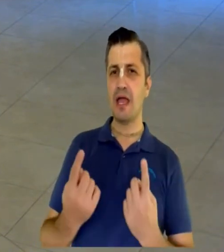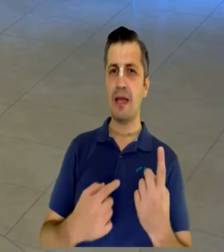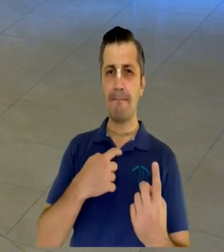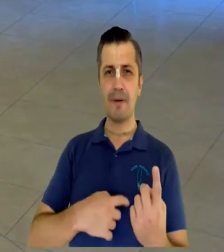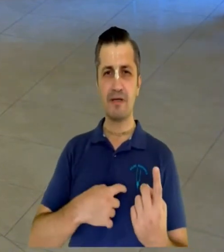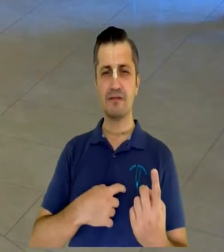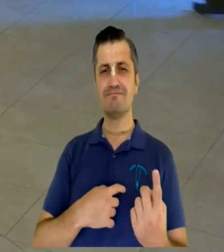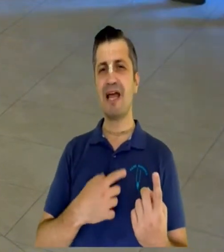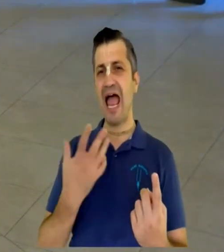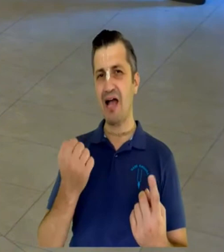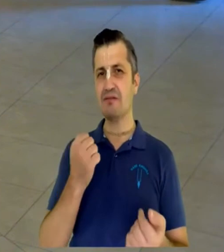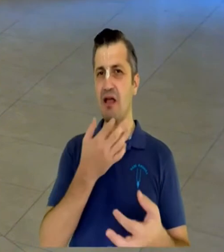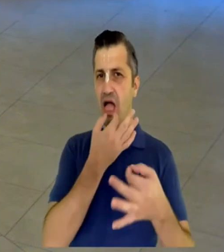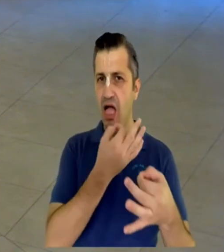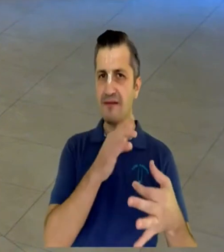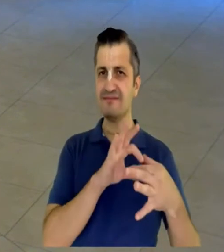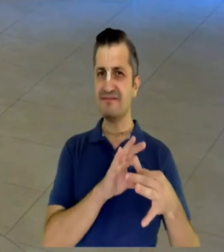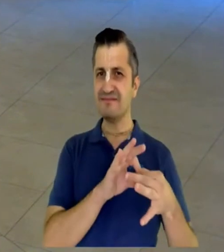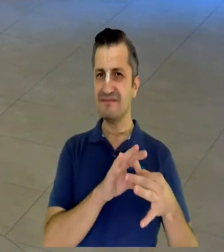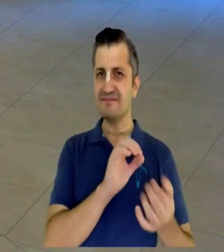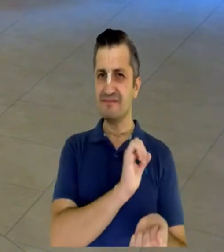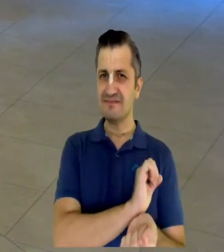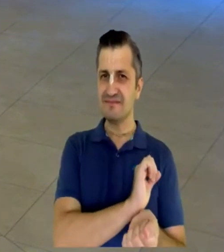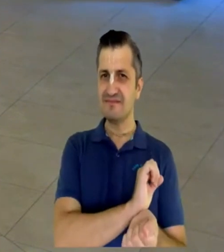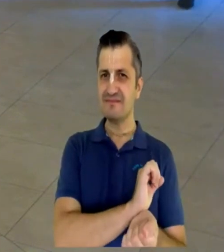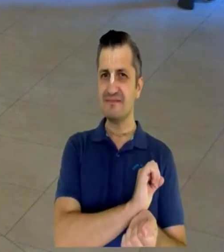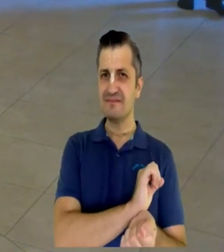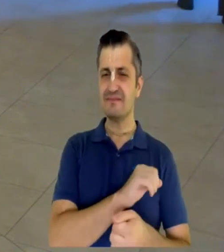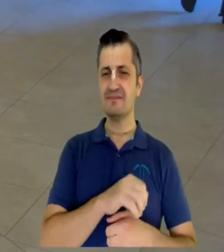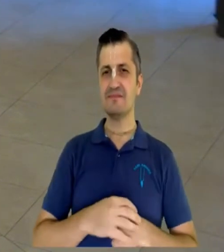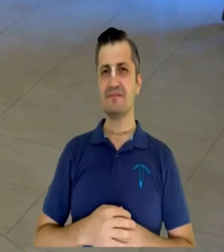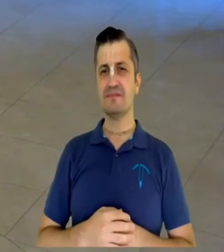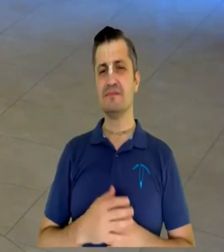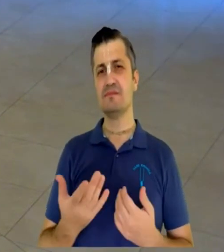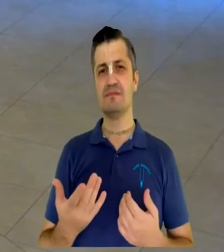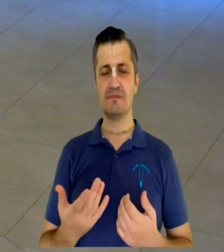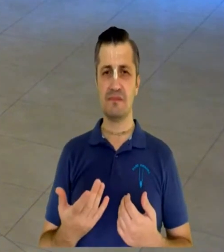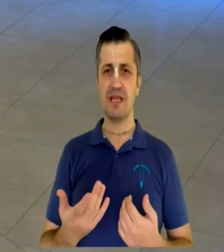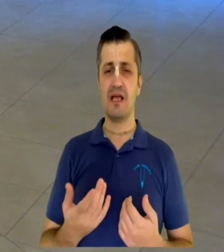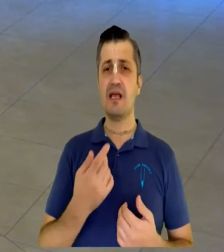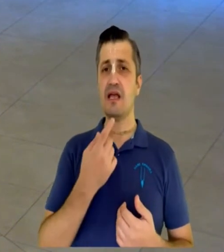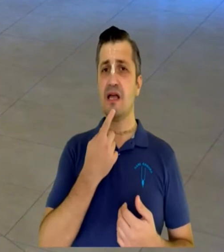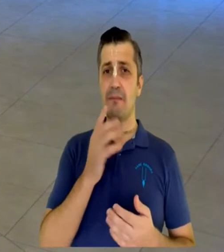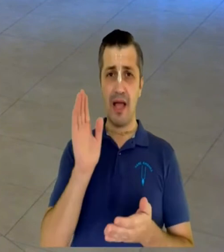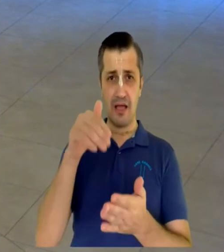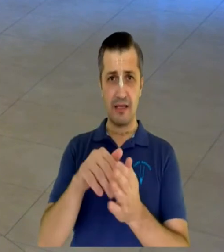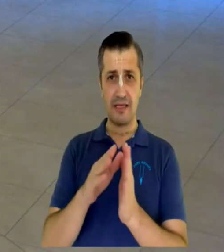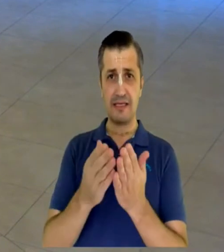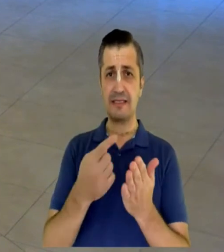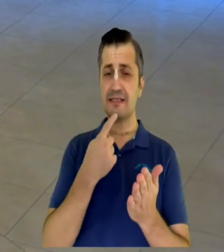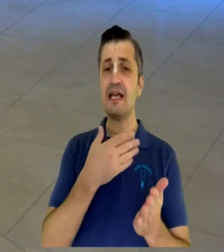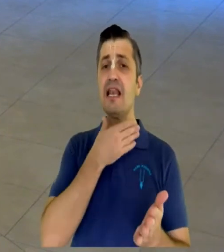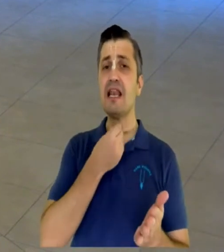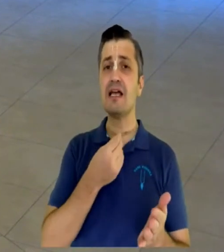conditioned, is actually it said that the seating places of lust are in our senses, our mind,